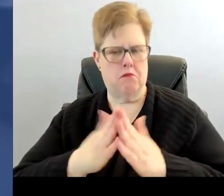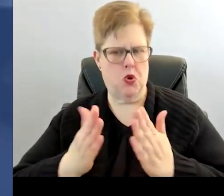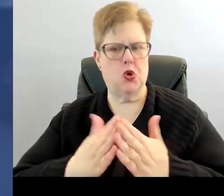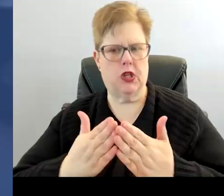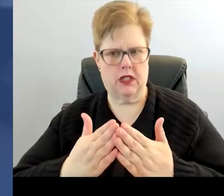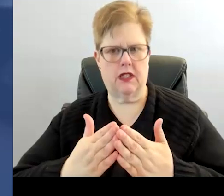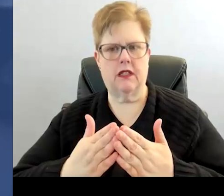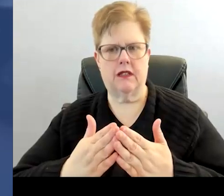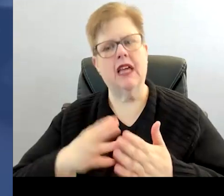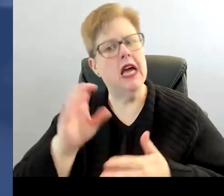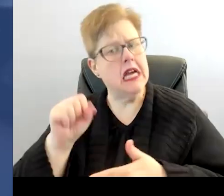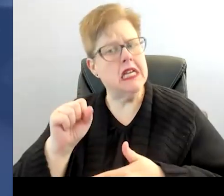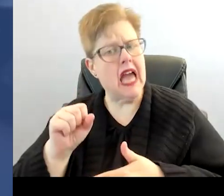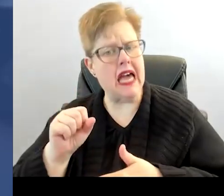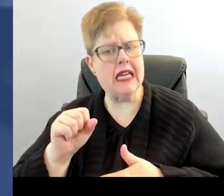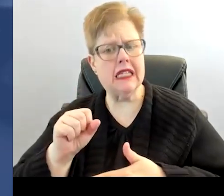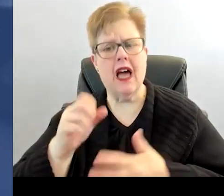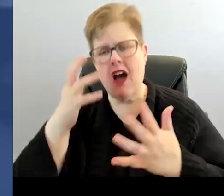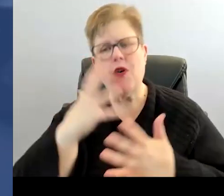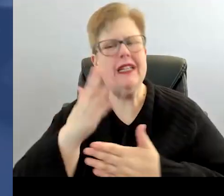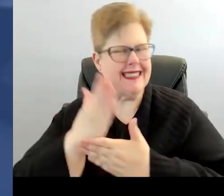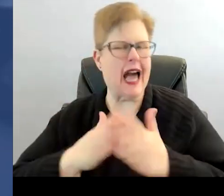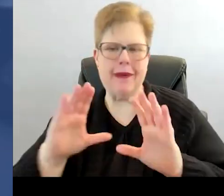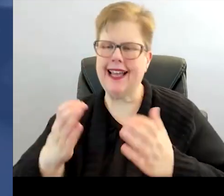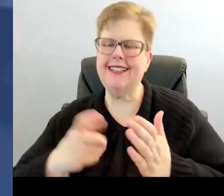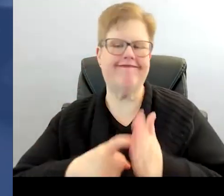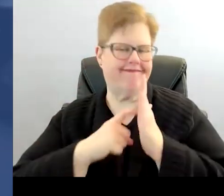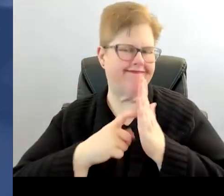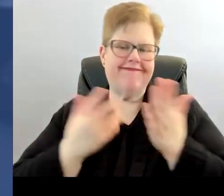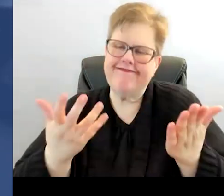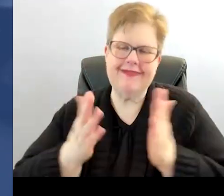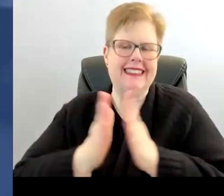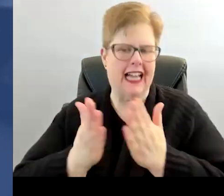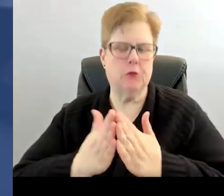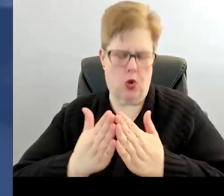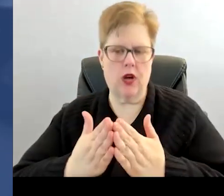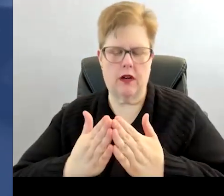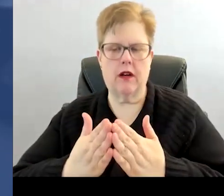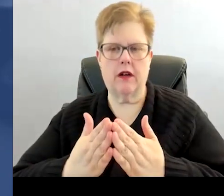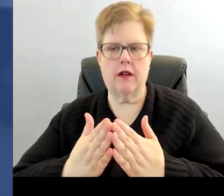courses. And yes, unfortunately, again, some courses will require textbooks,